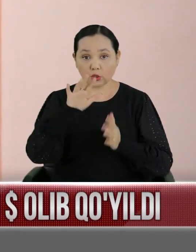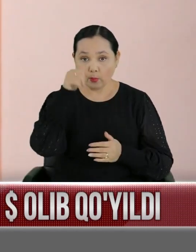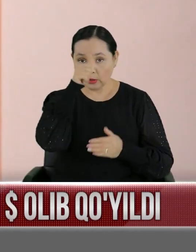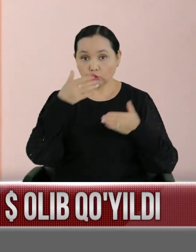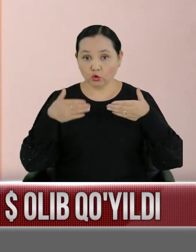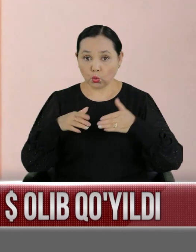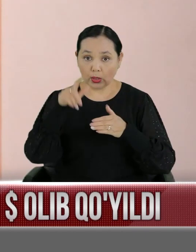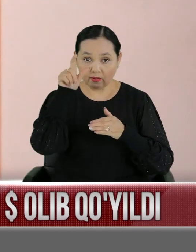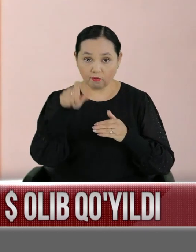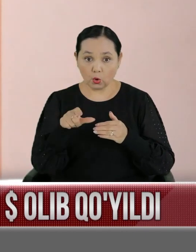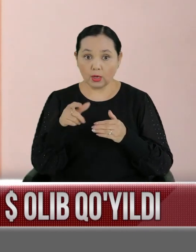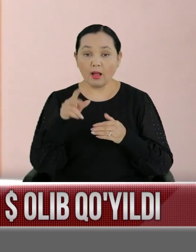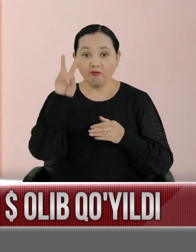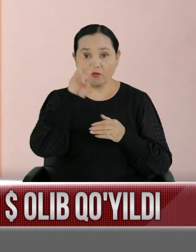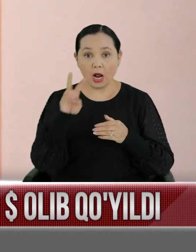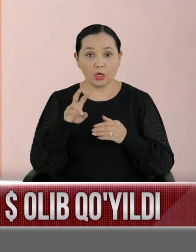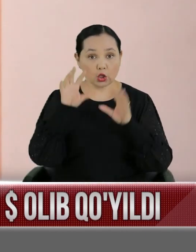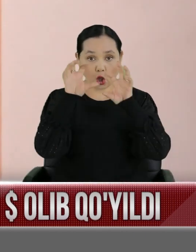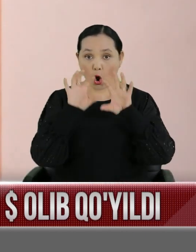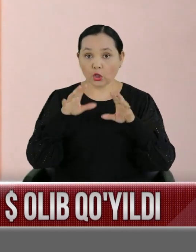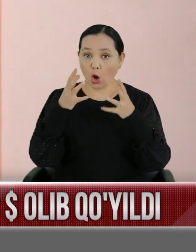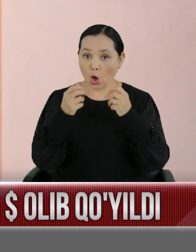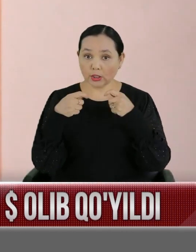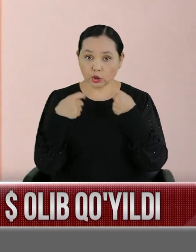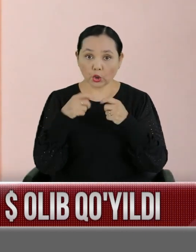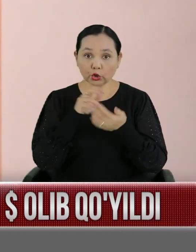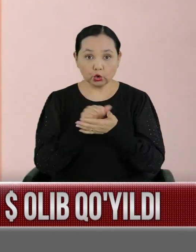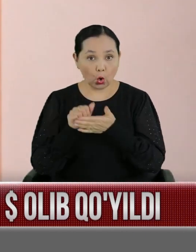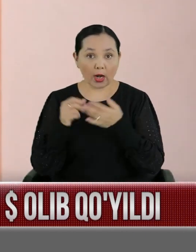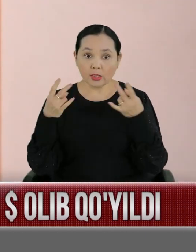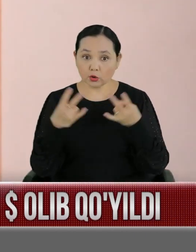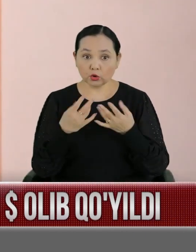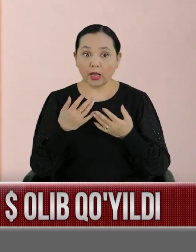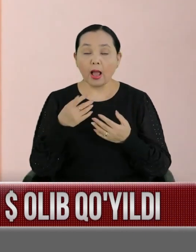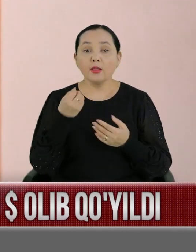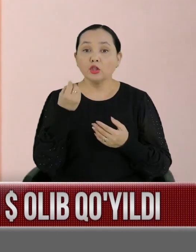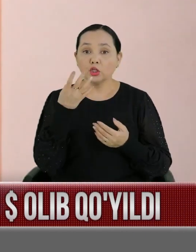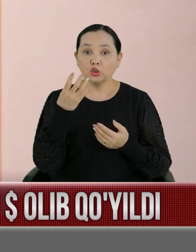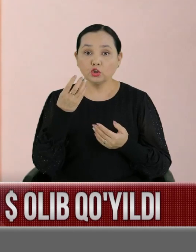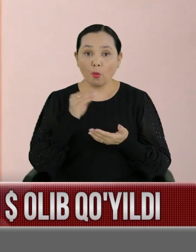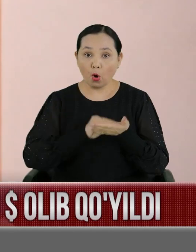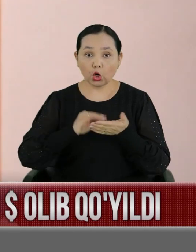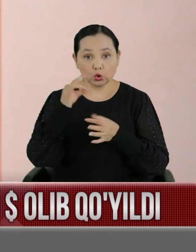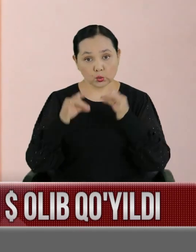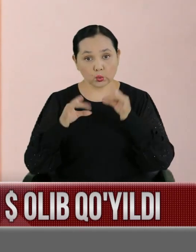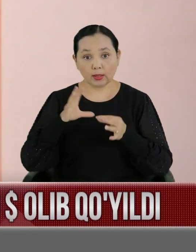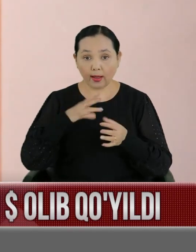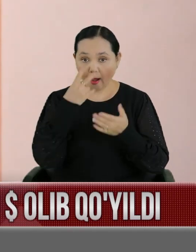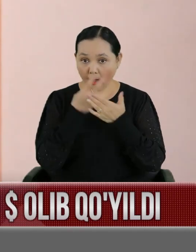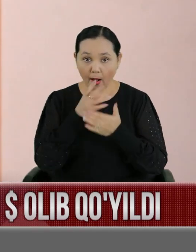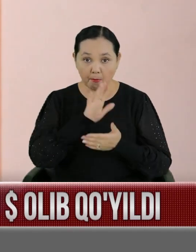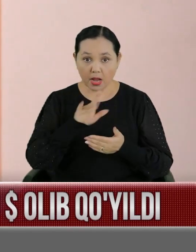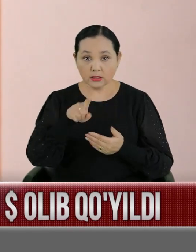1985-yilda tug'ilgan fuqaro valyutaning noqonuniy oldi-sotisi bilan shug'ullanganligi uchun bir necha marotaba sudlanganligiga